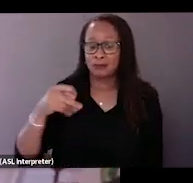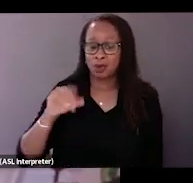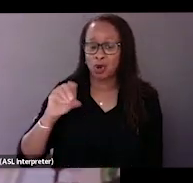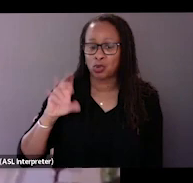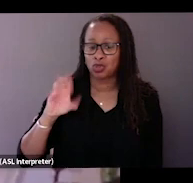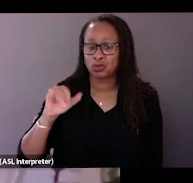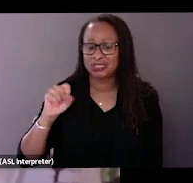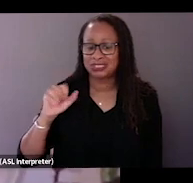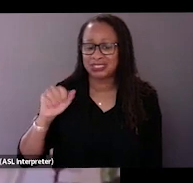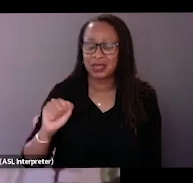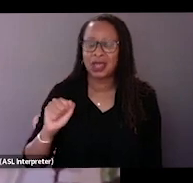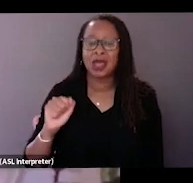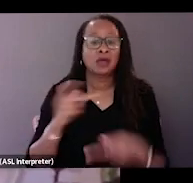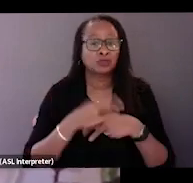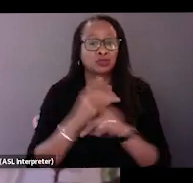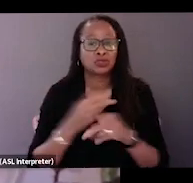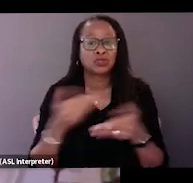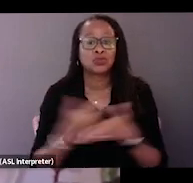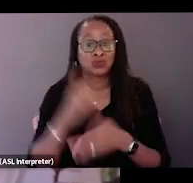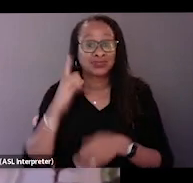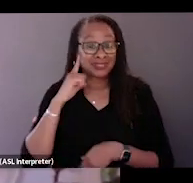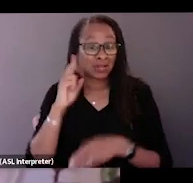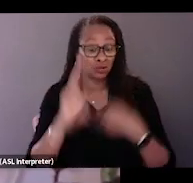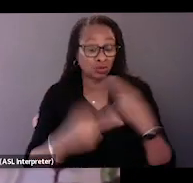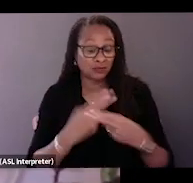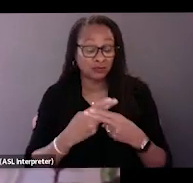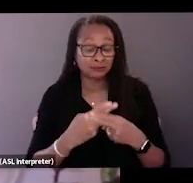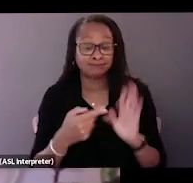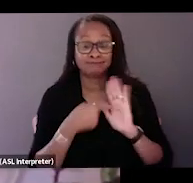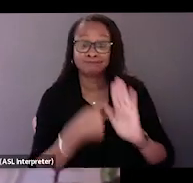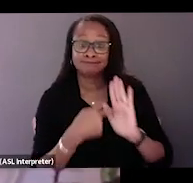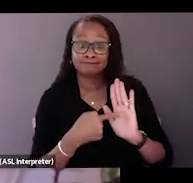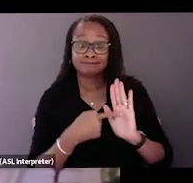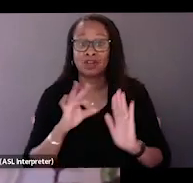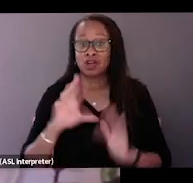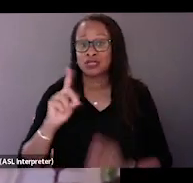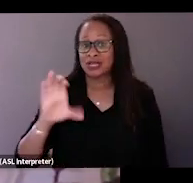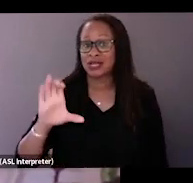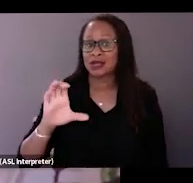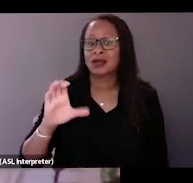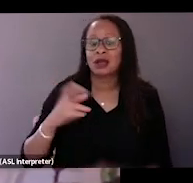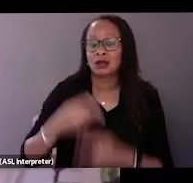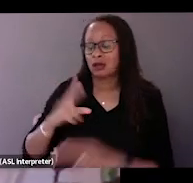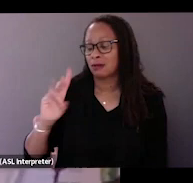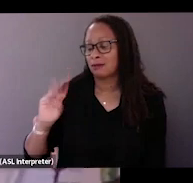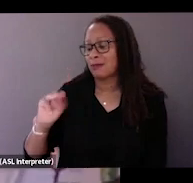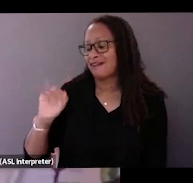producing new sound universes. An example of this is her documentary Mafifa from